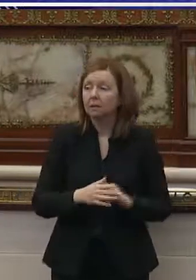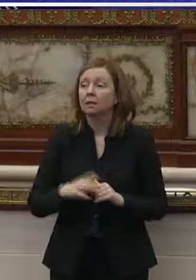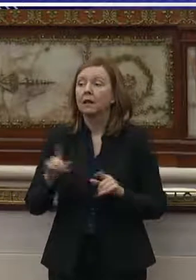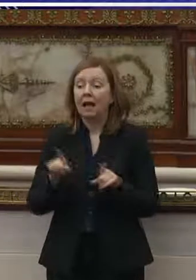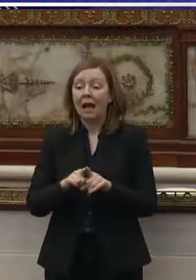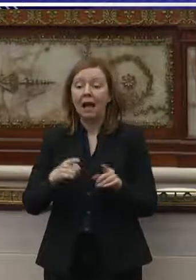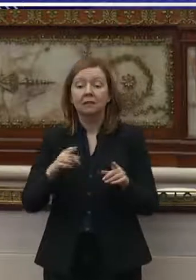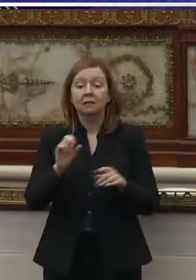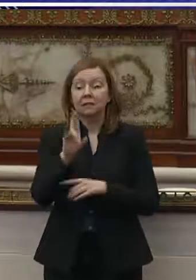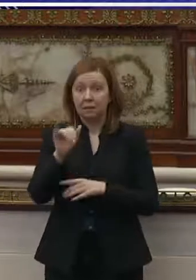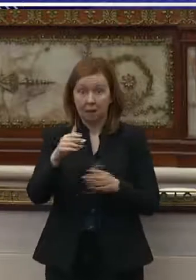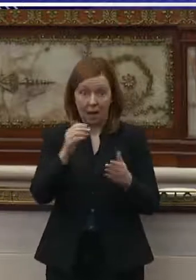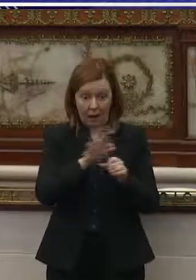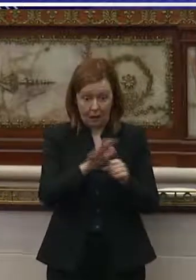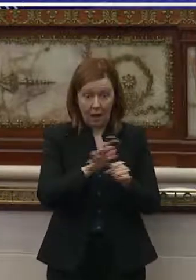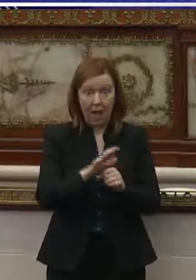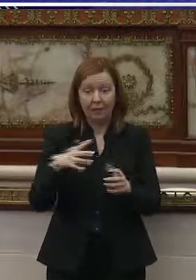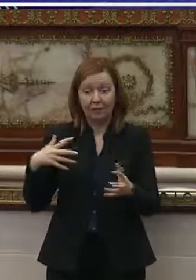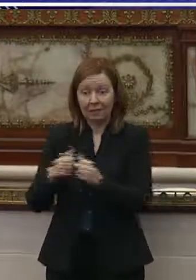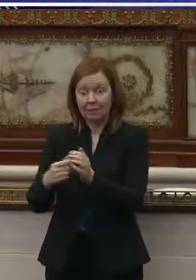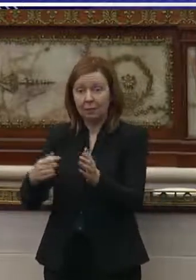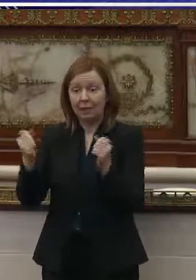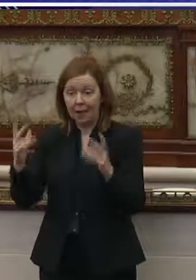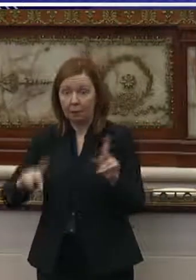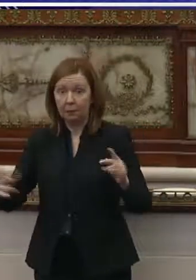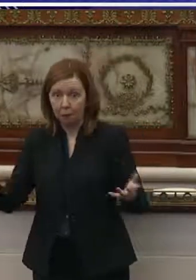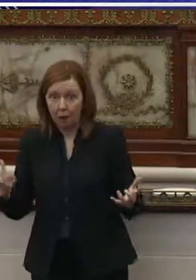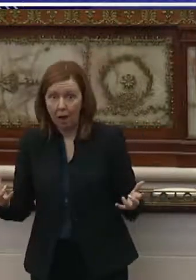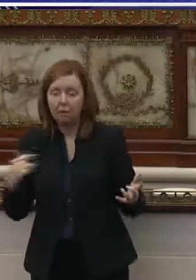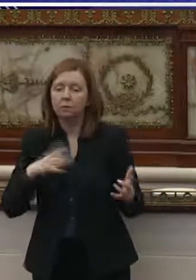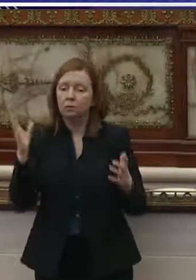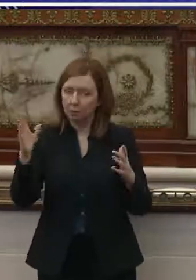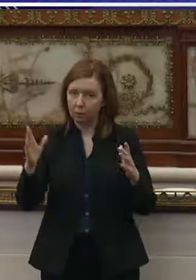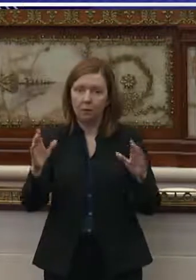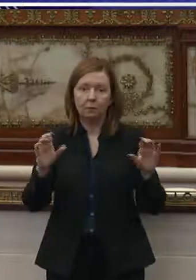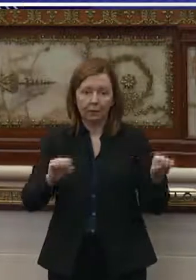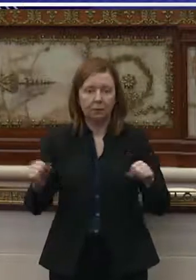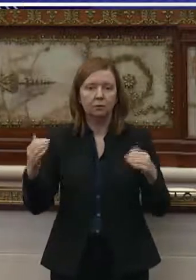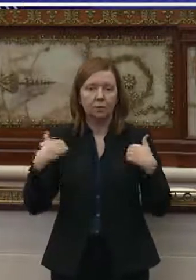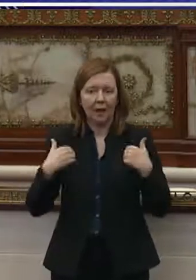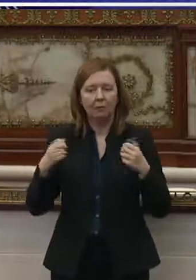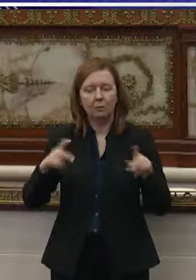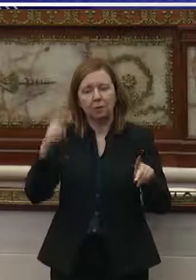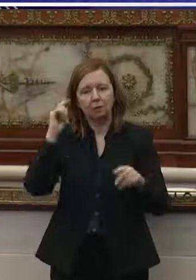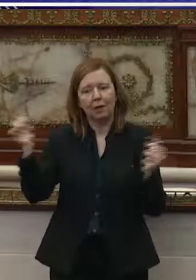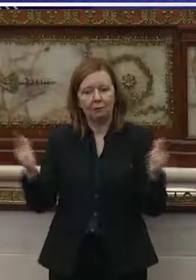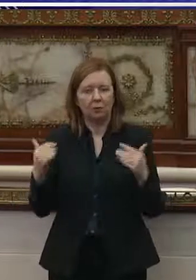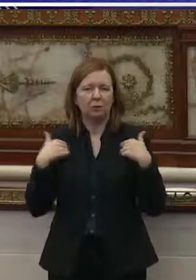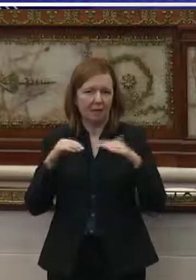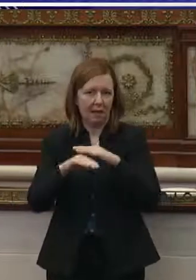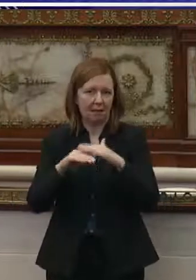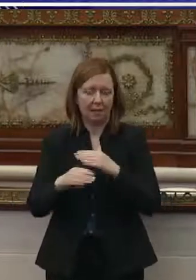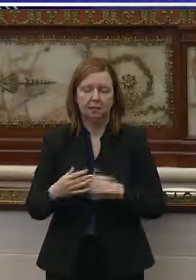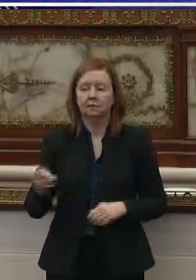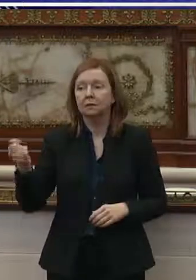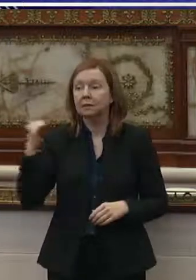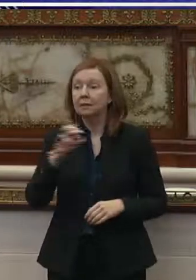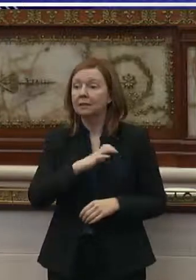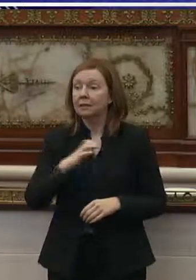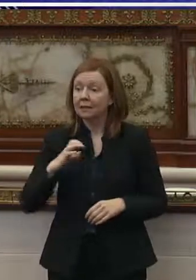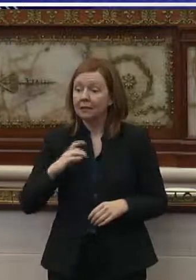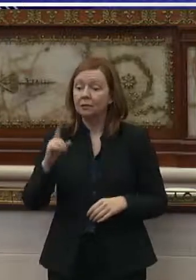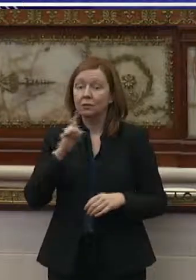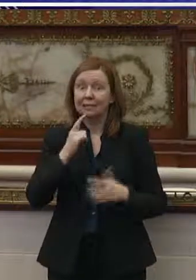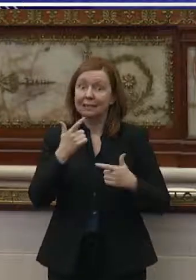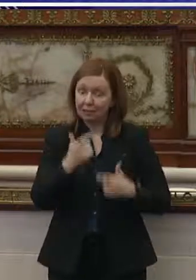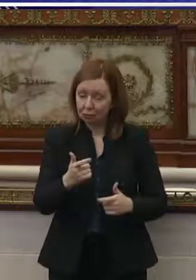up with demand, we anticipate the vaccination opportunities will be posted for everyone eligible to access. We understand that the Council is as interested as